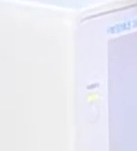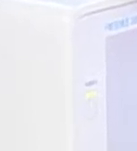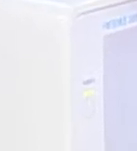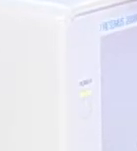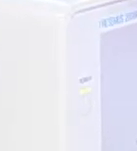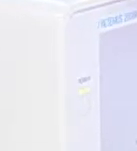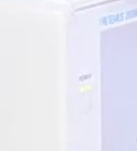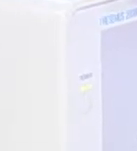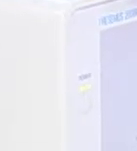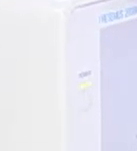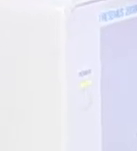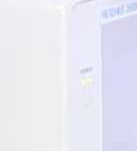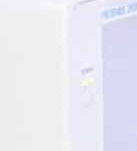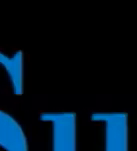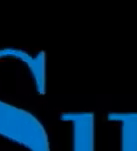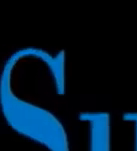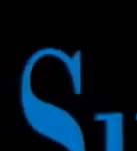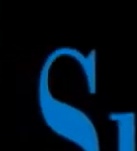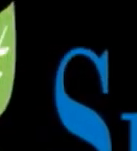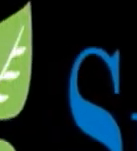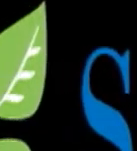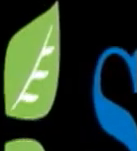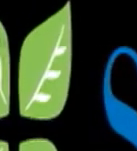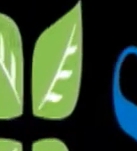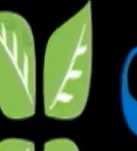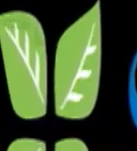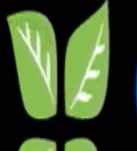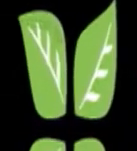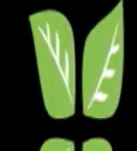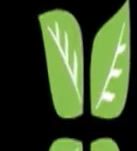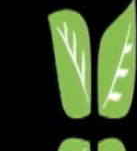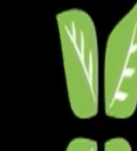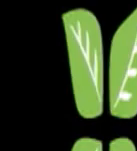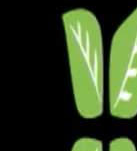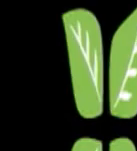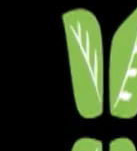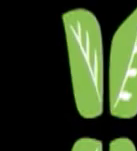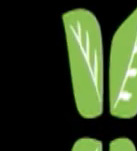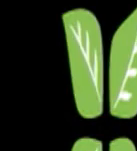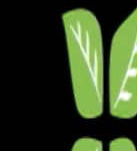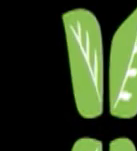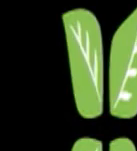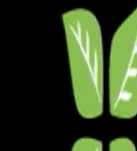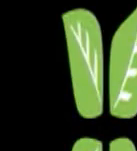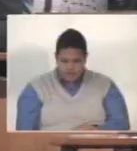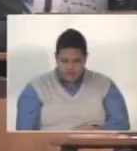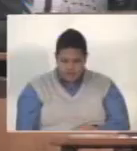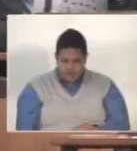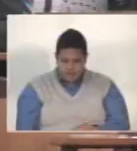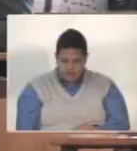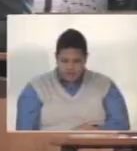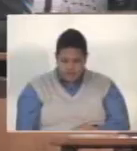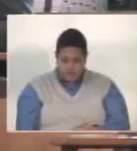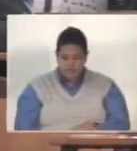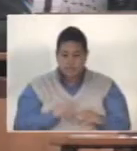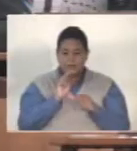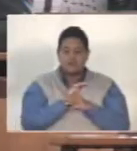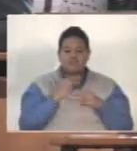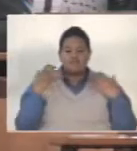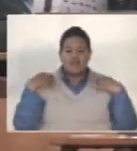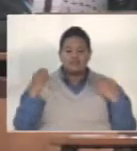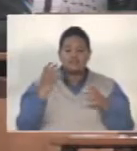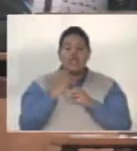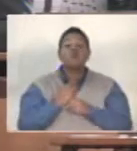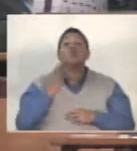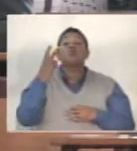disease management will be developed through a partnership with the Sunnybrook Health Science Centre out of Canada. The Ministry of Health is